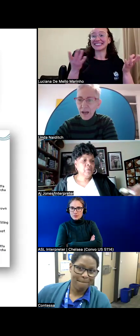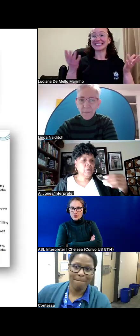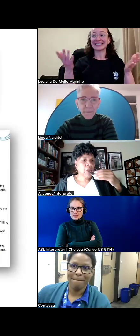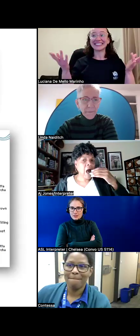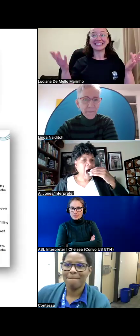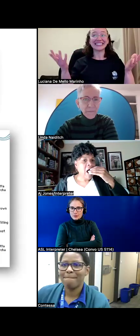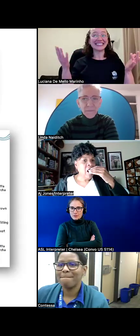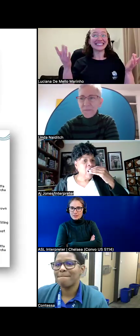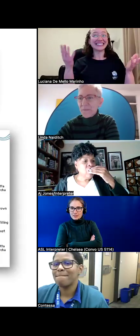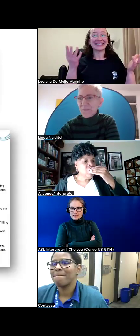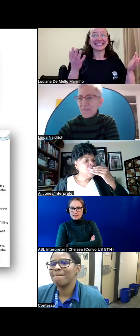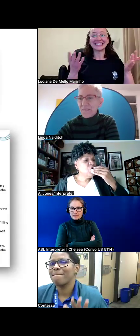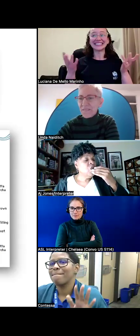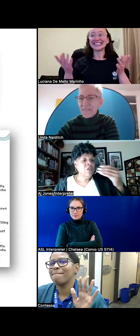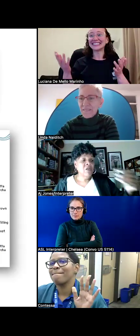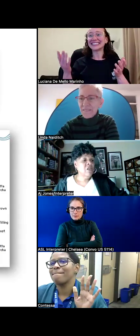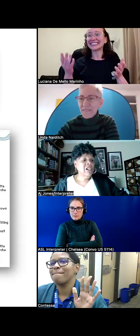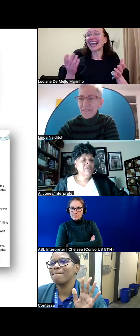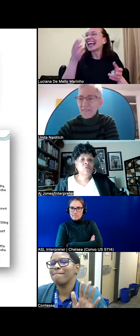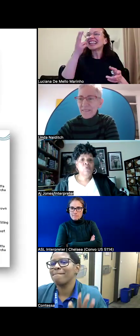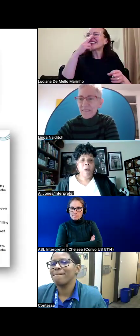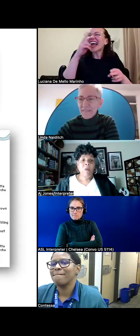Who's a volunteer? Who's willing to volunteer?